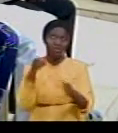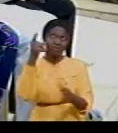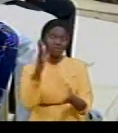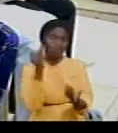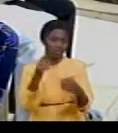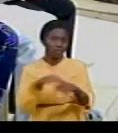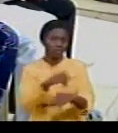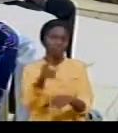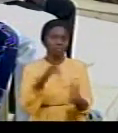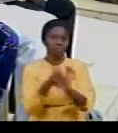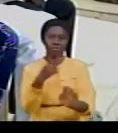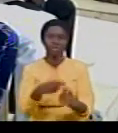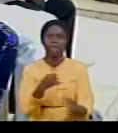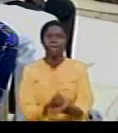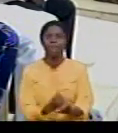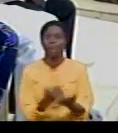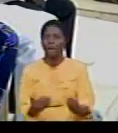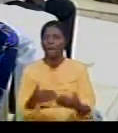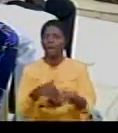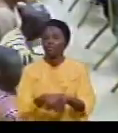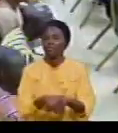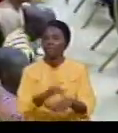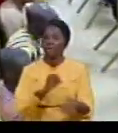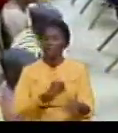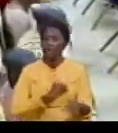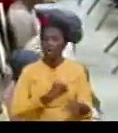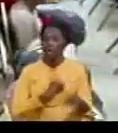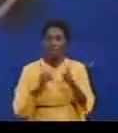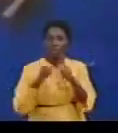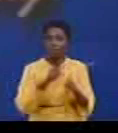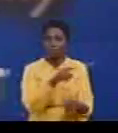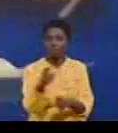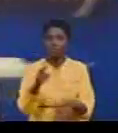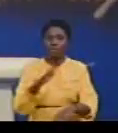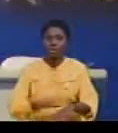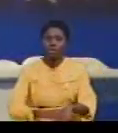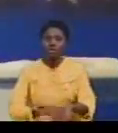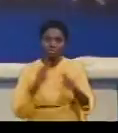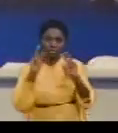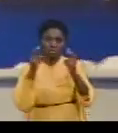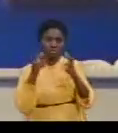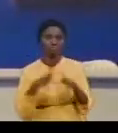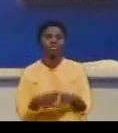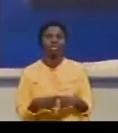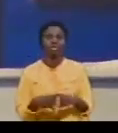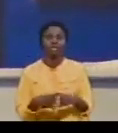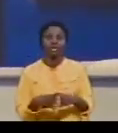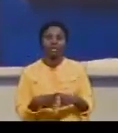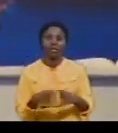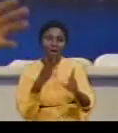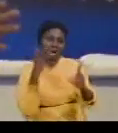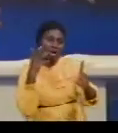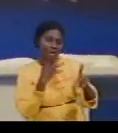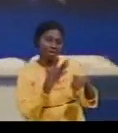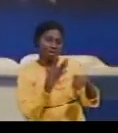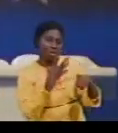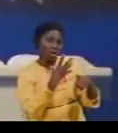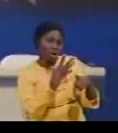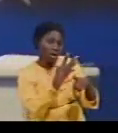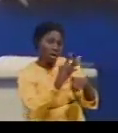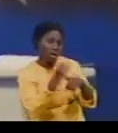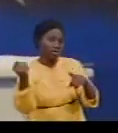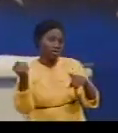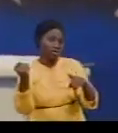life. Tonight, I'm talking to you on extraordinary blessings for